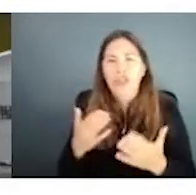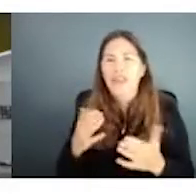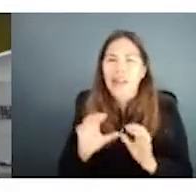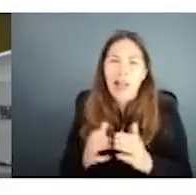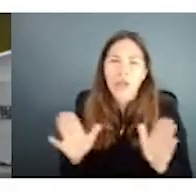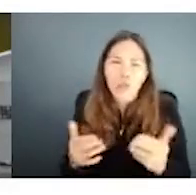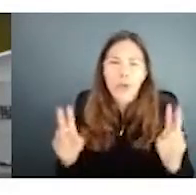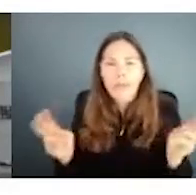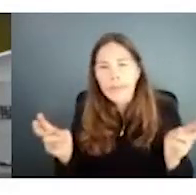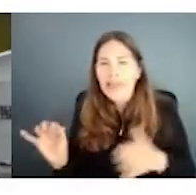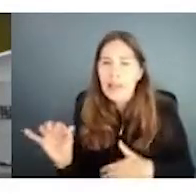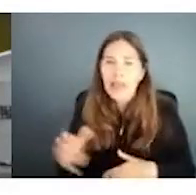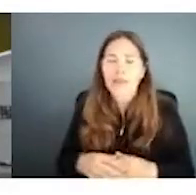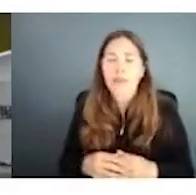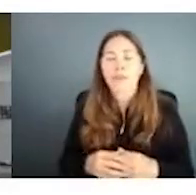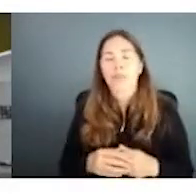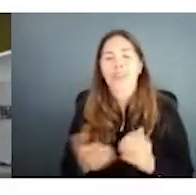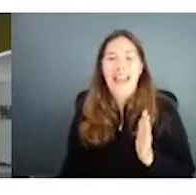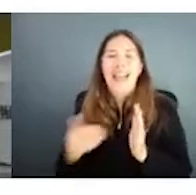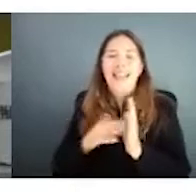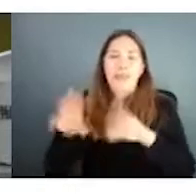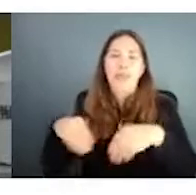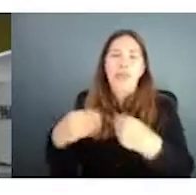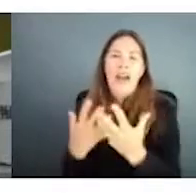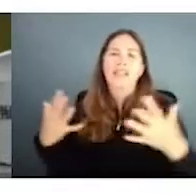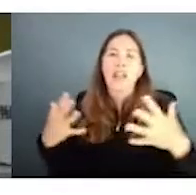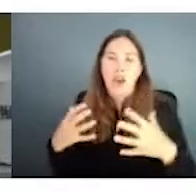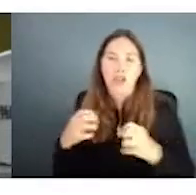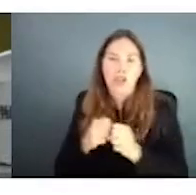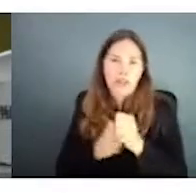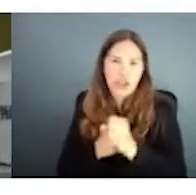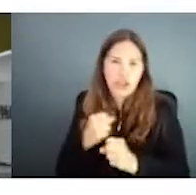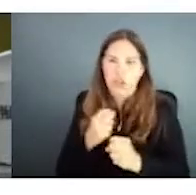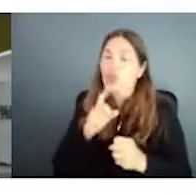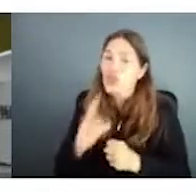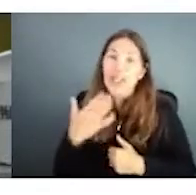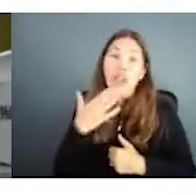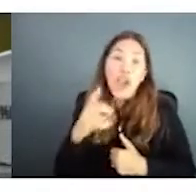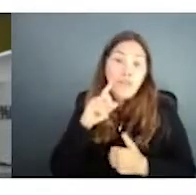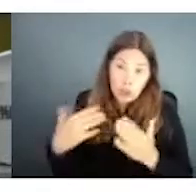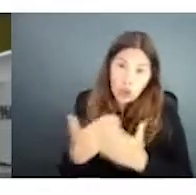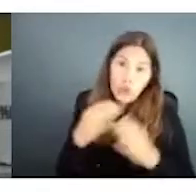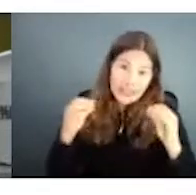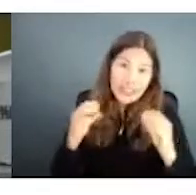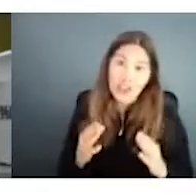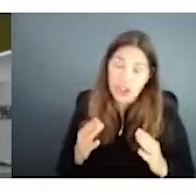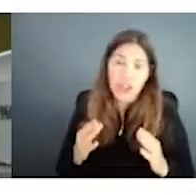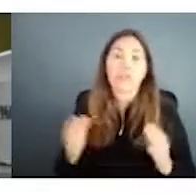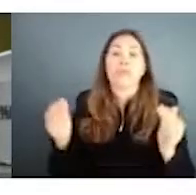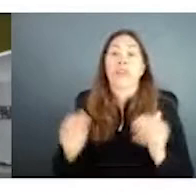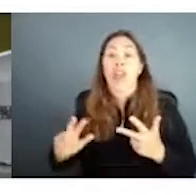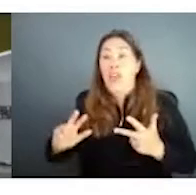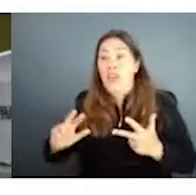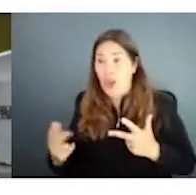classroom. So again, provides a lot of structure, oftentimes is really good for new teachers. And then the third, which is